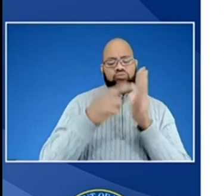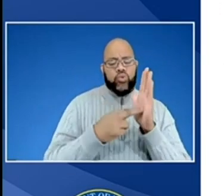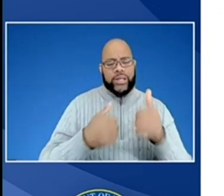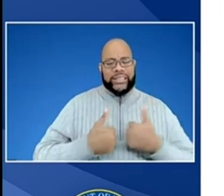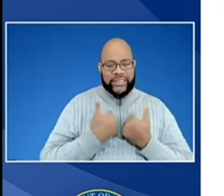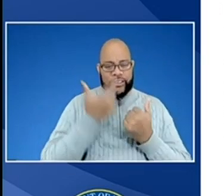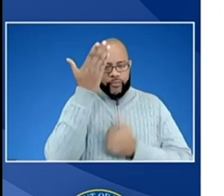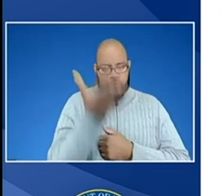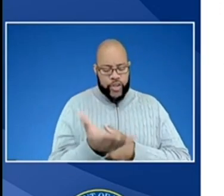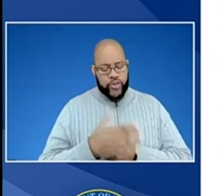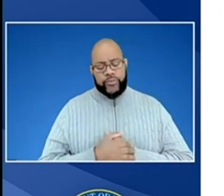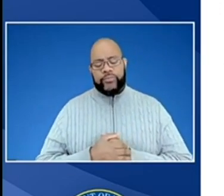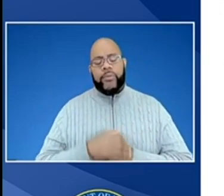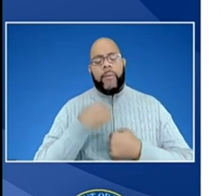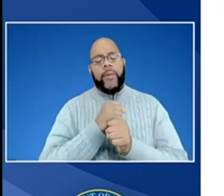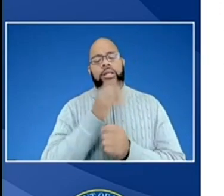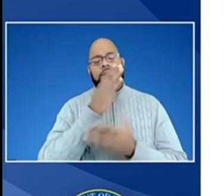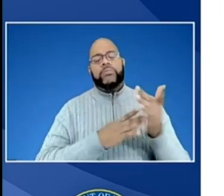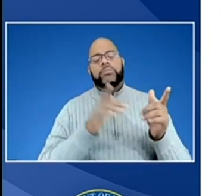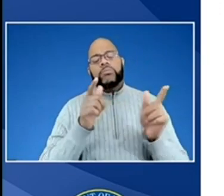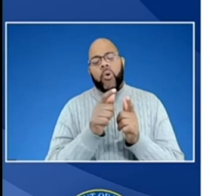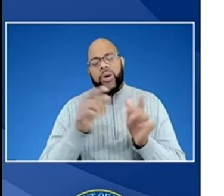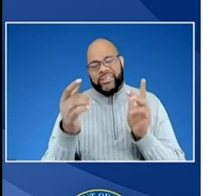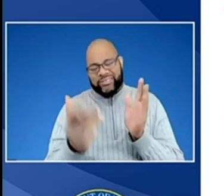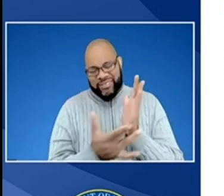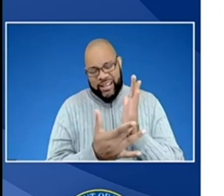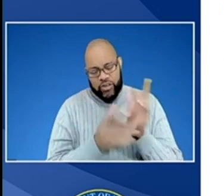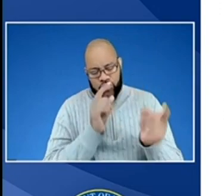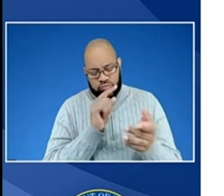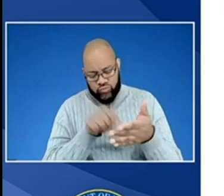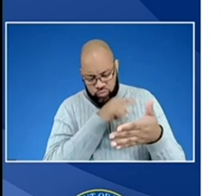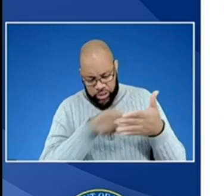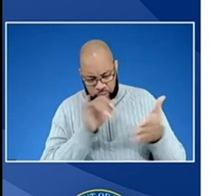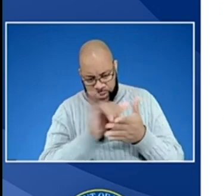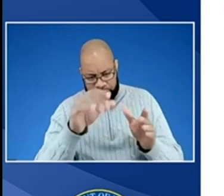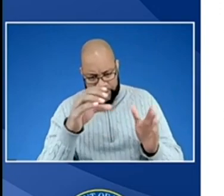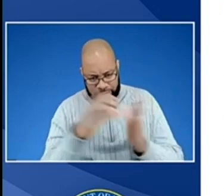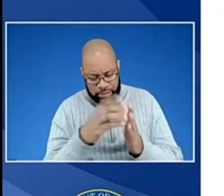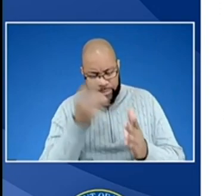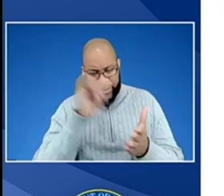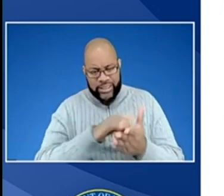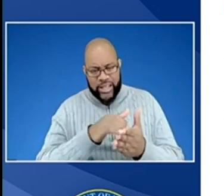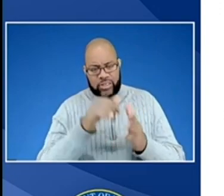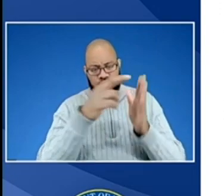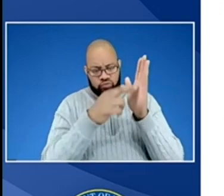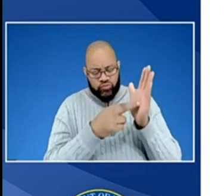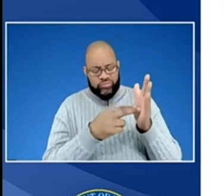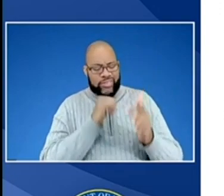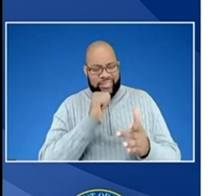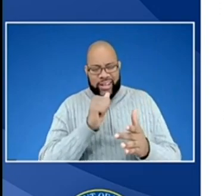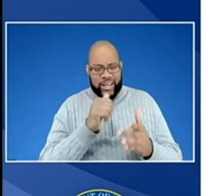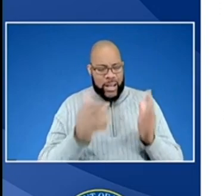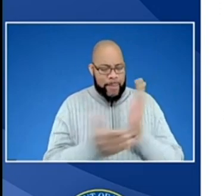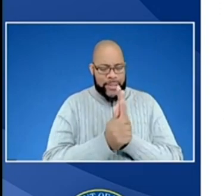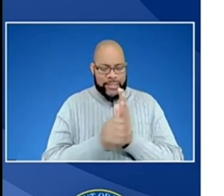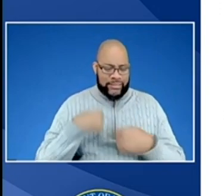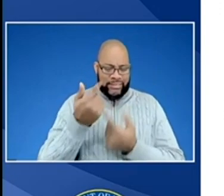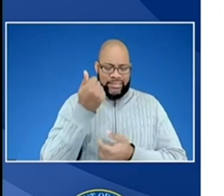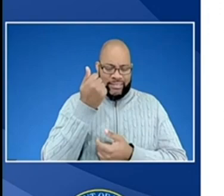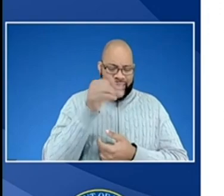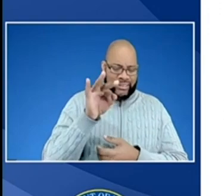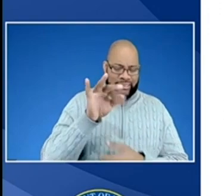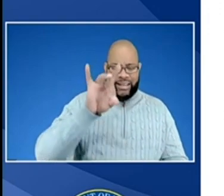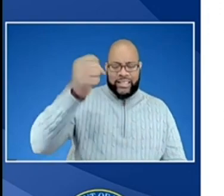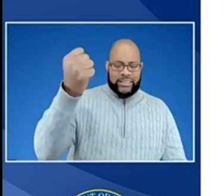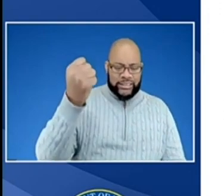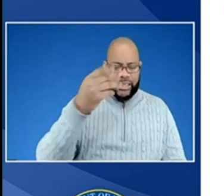exist. We are making some small technical corrections to this section because these regulations have not been amended since the late